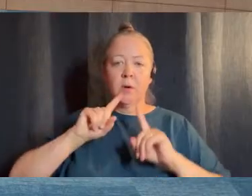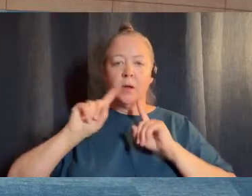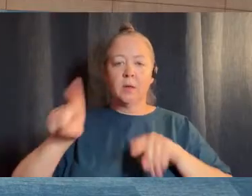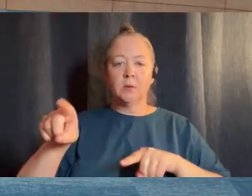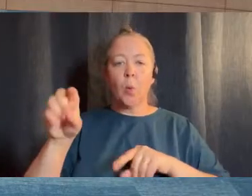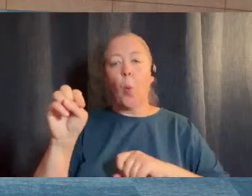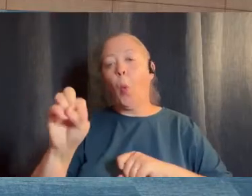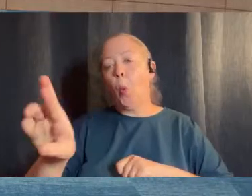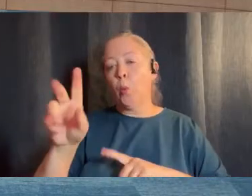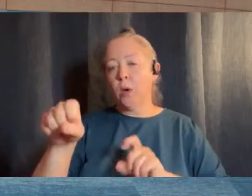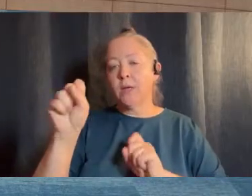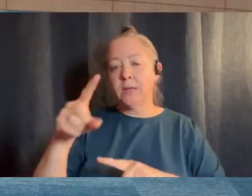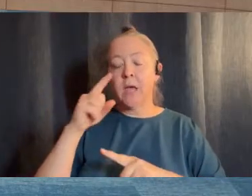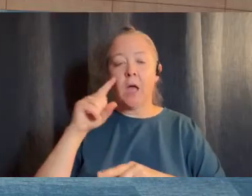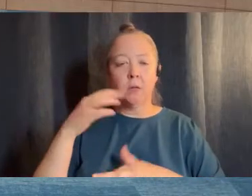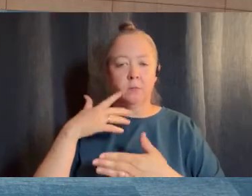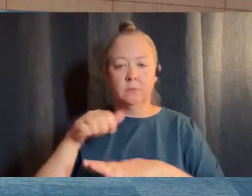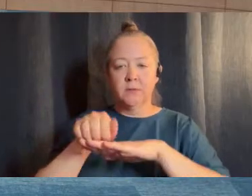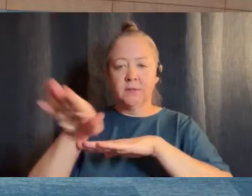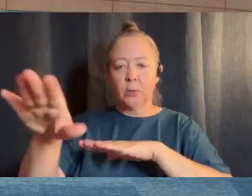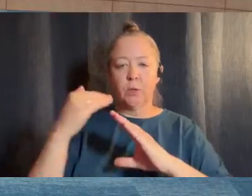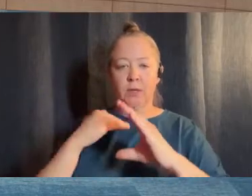after this meeting.